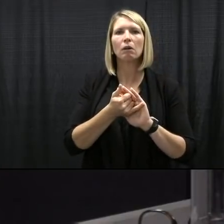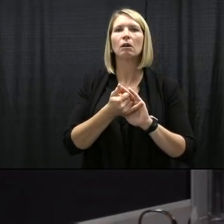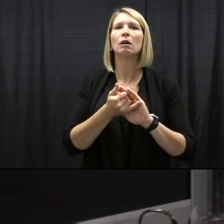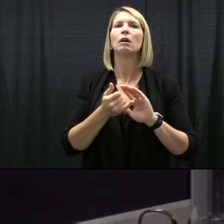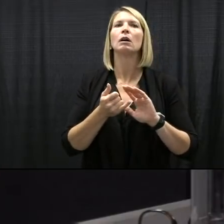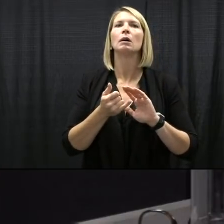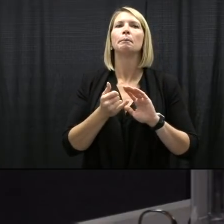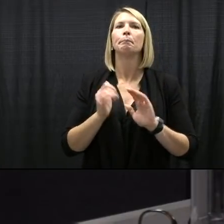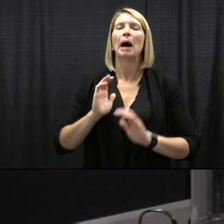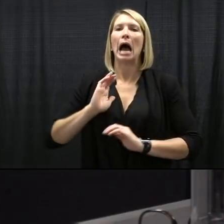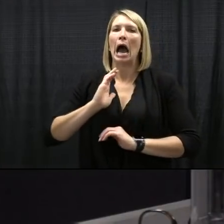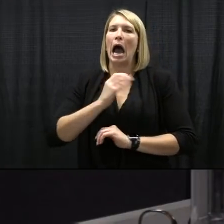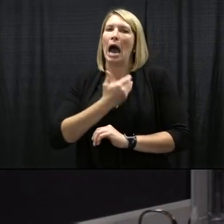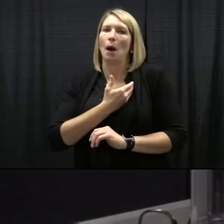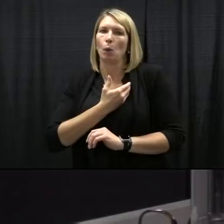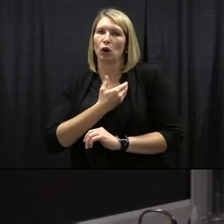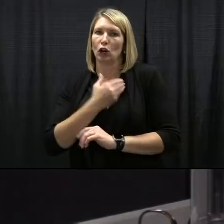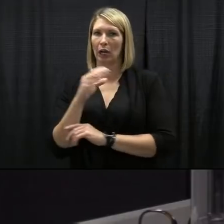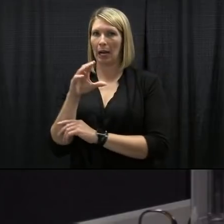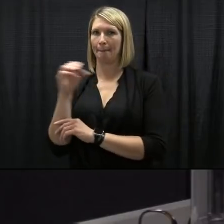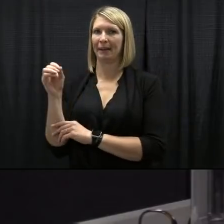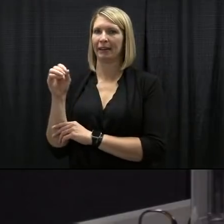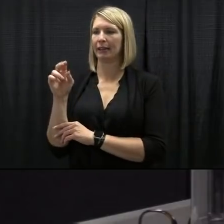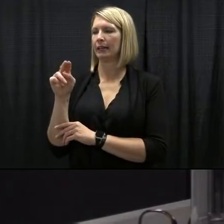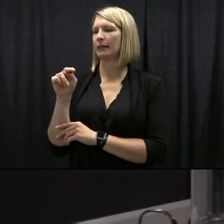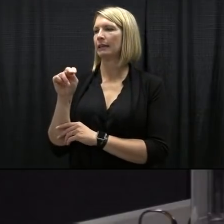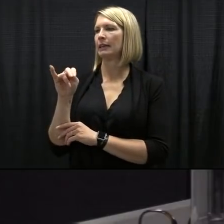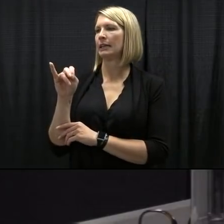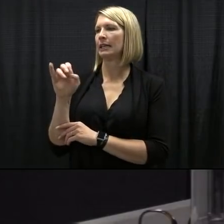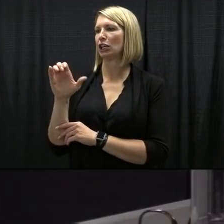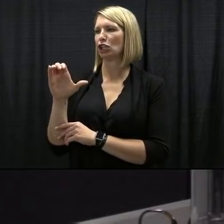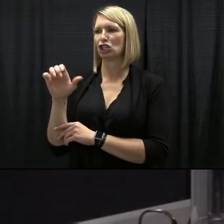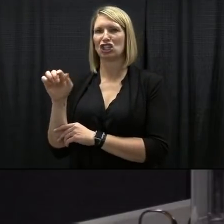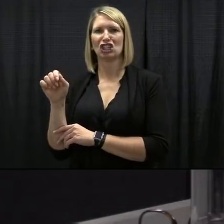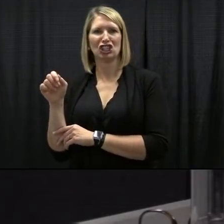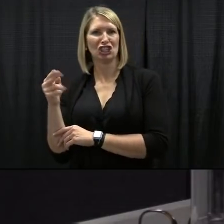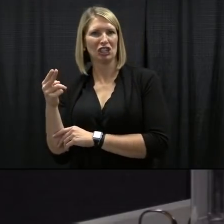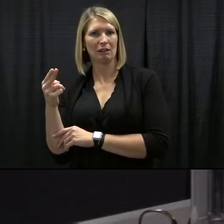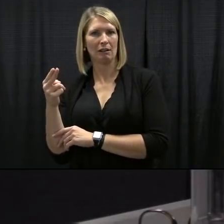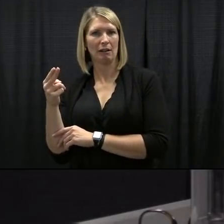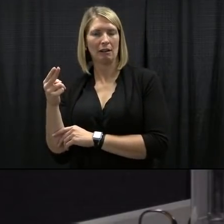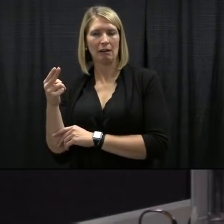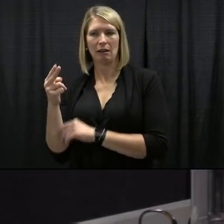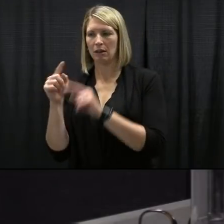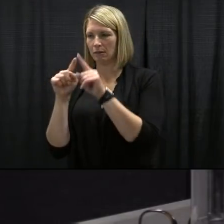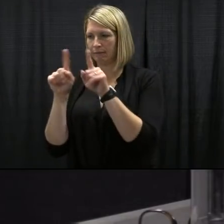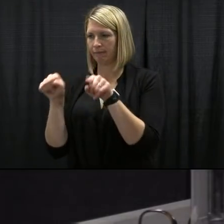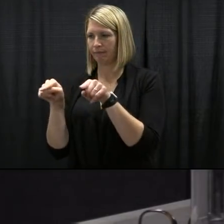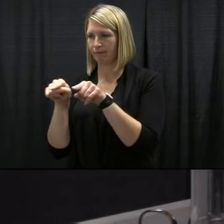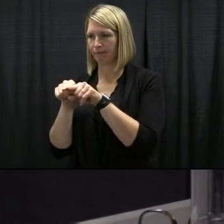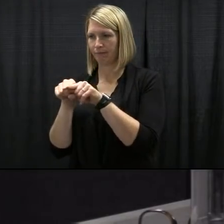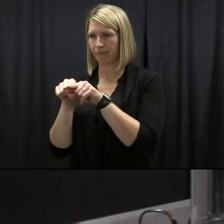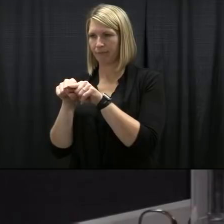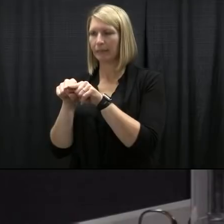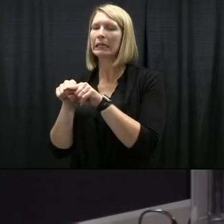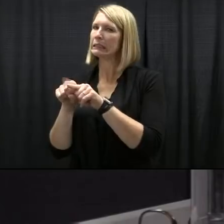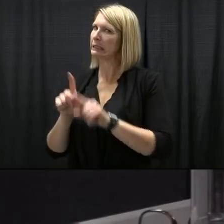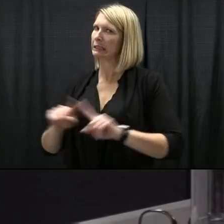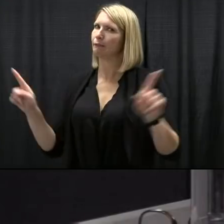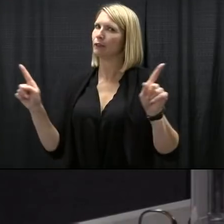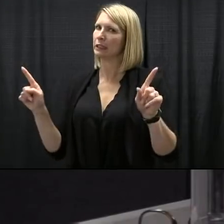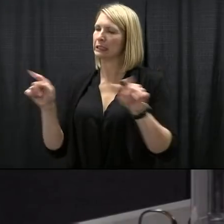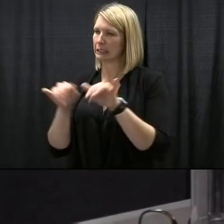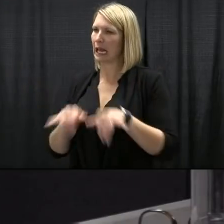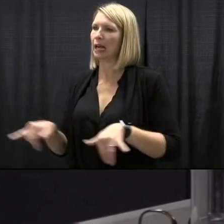what NILCHI is doing in creating our QV QR codes, that's not a concern for us.